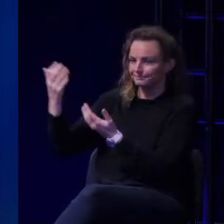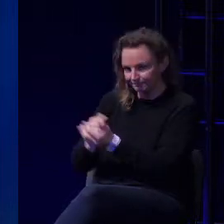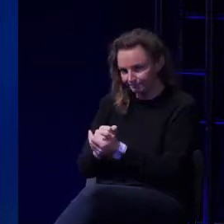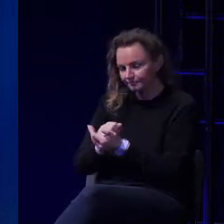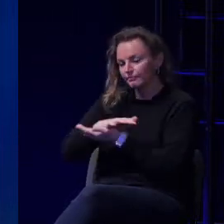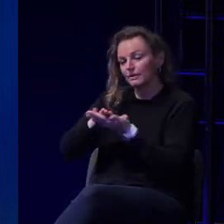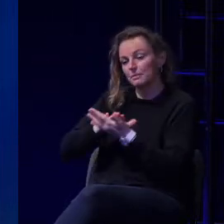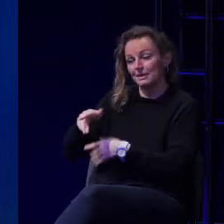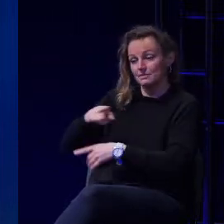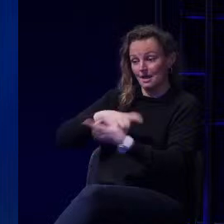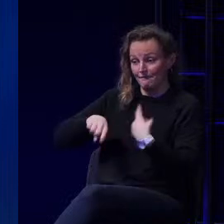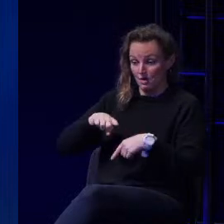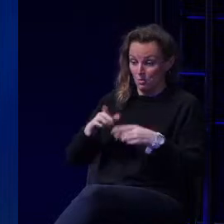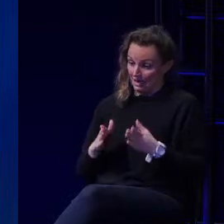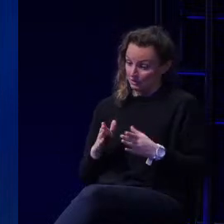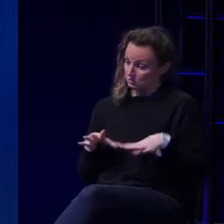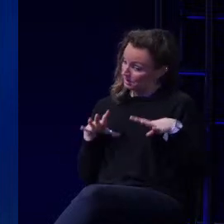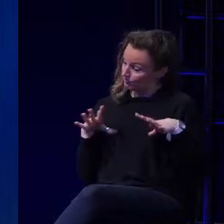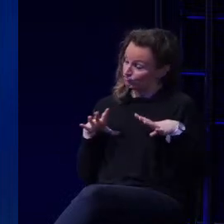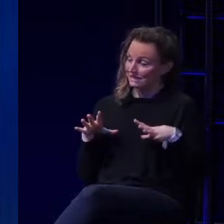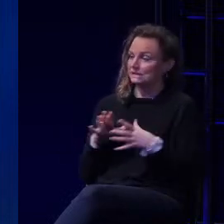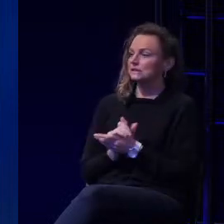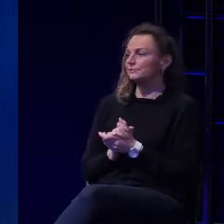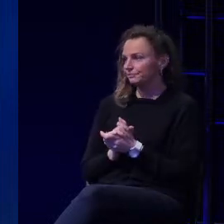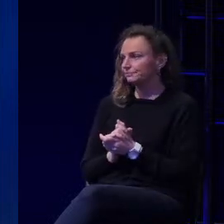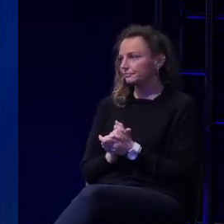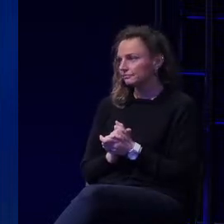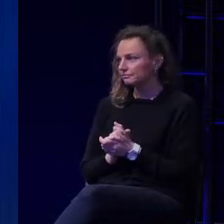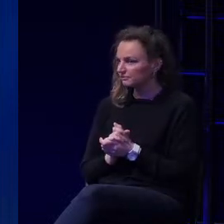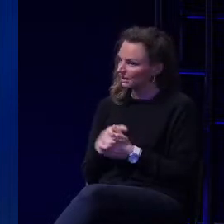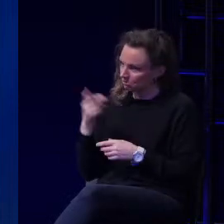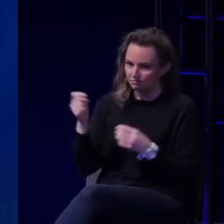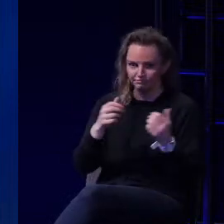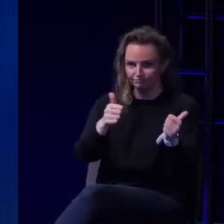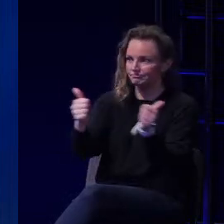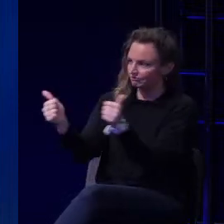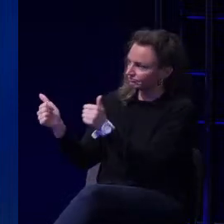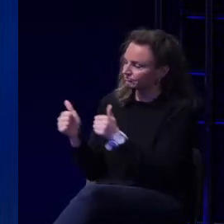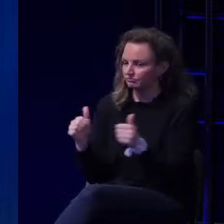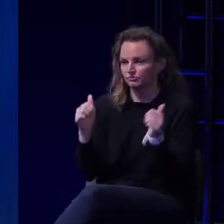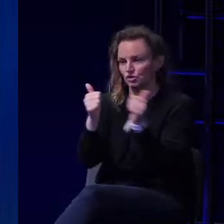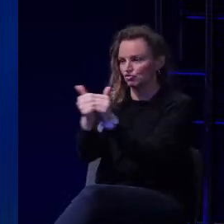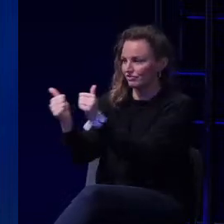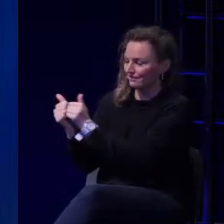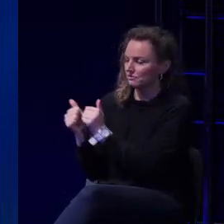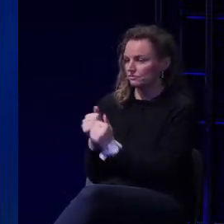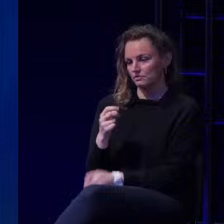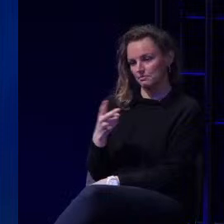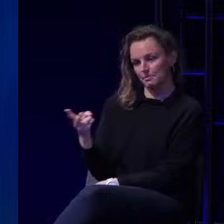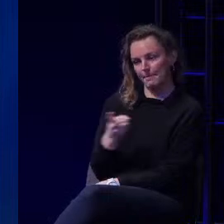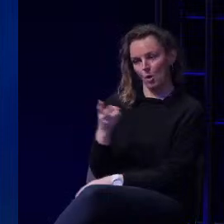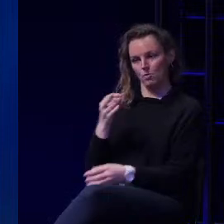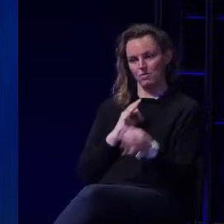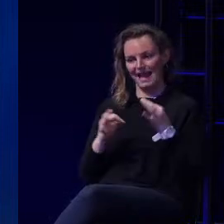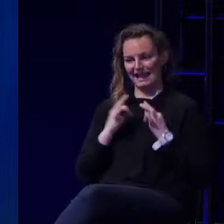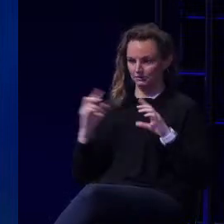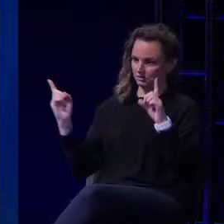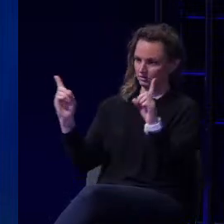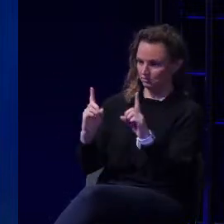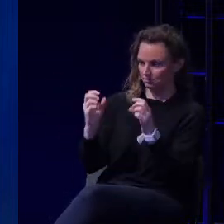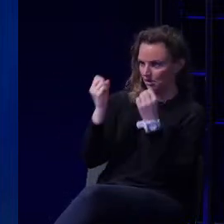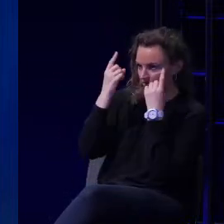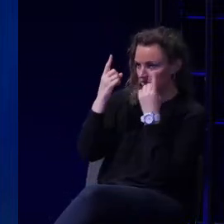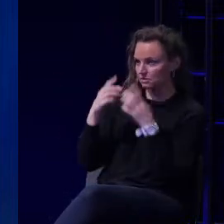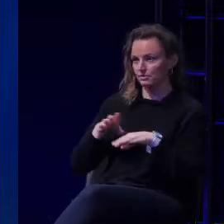be game to do it that way. But they were, everybody, the two actors understood, and they were able to rehearse ahead of